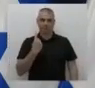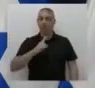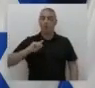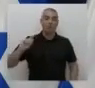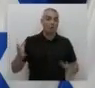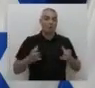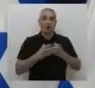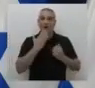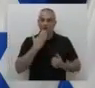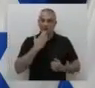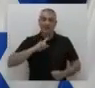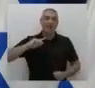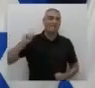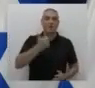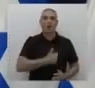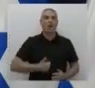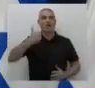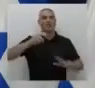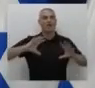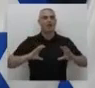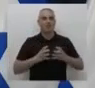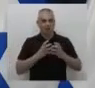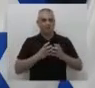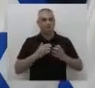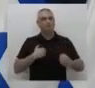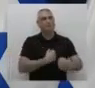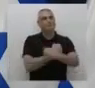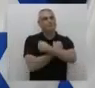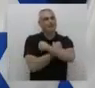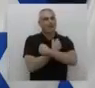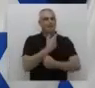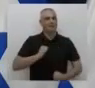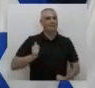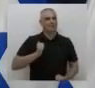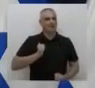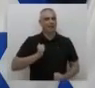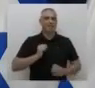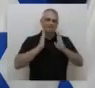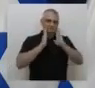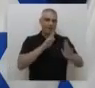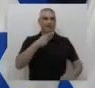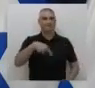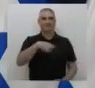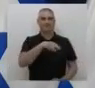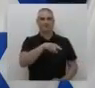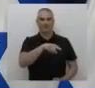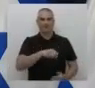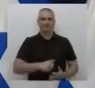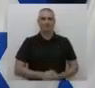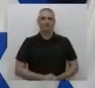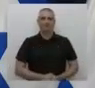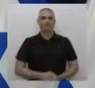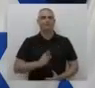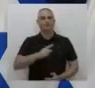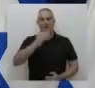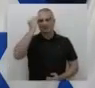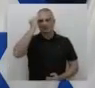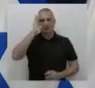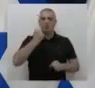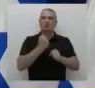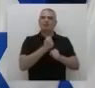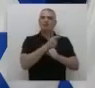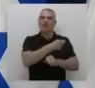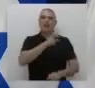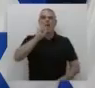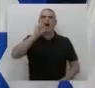of all of humanity, the entire people and all of Israeli leadership, we all embrace them and believe